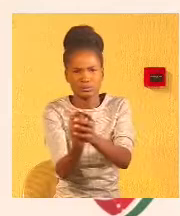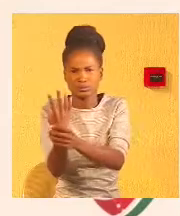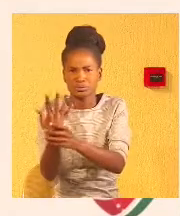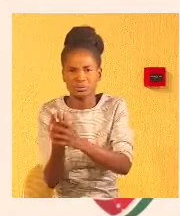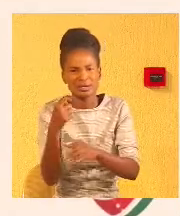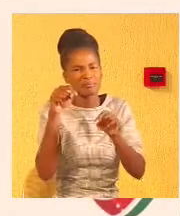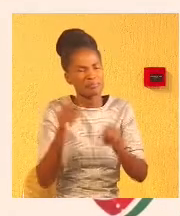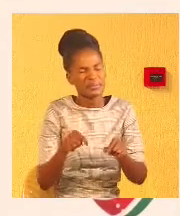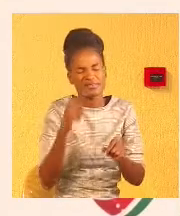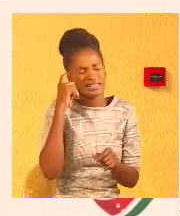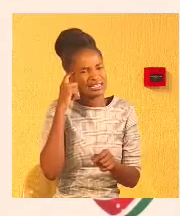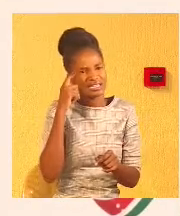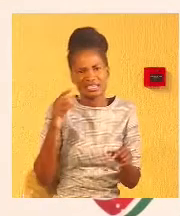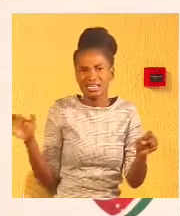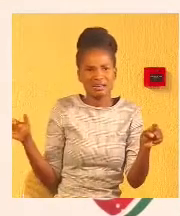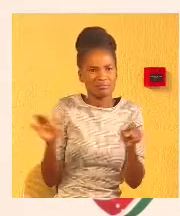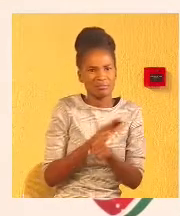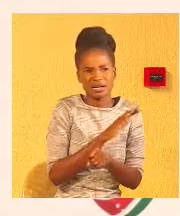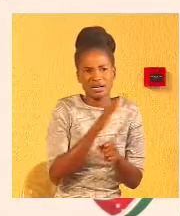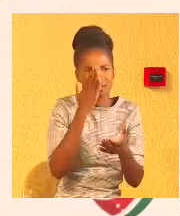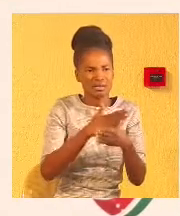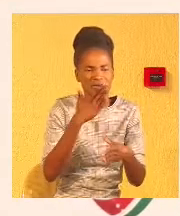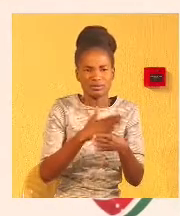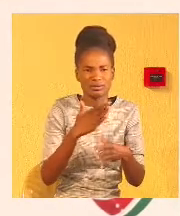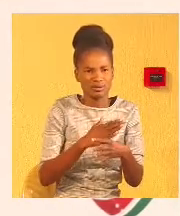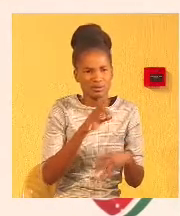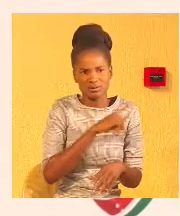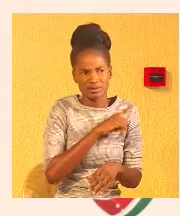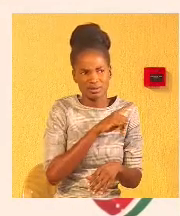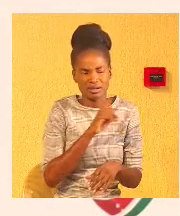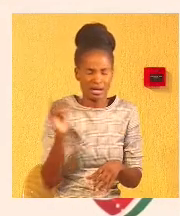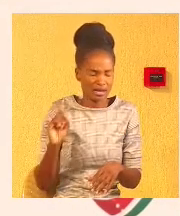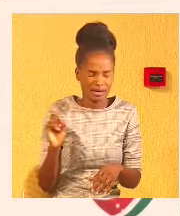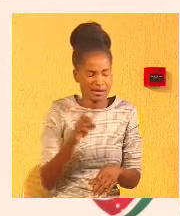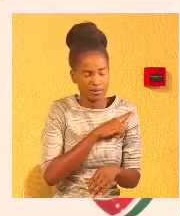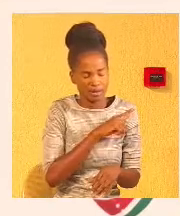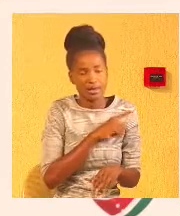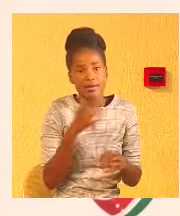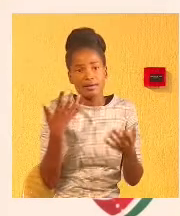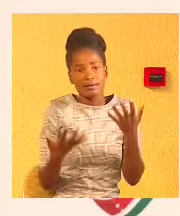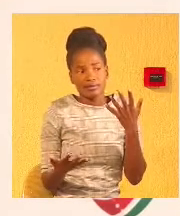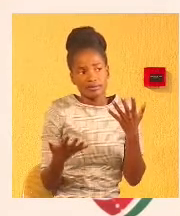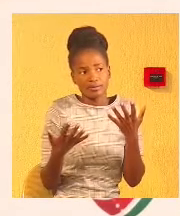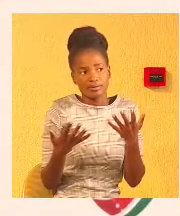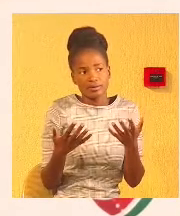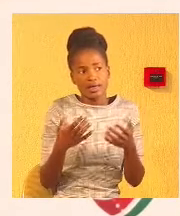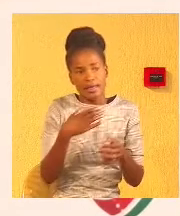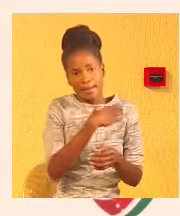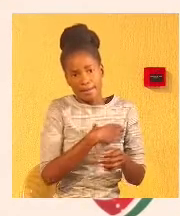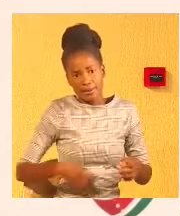reduced yields now. Because immediately, once the state had